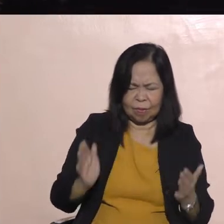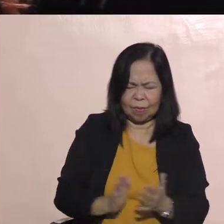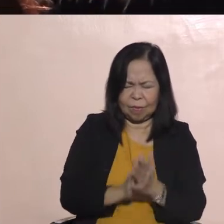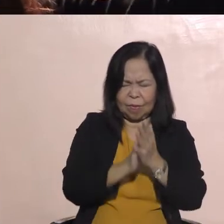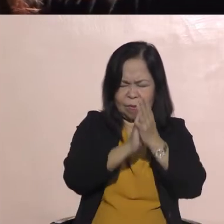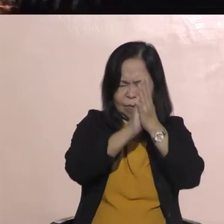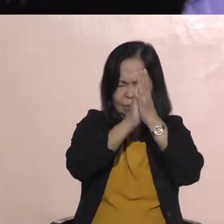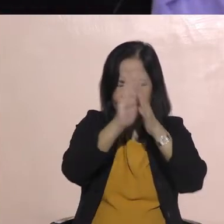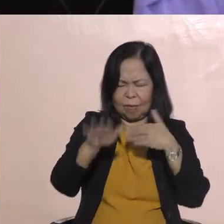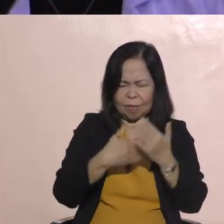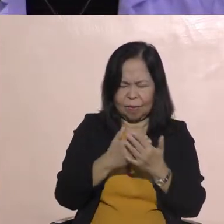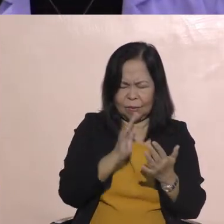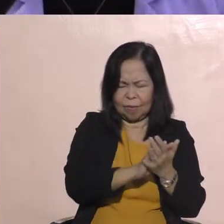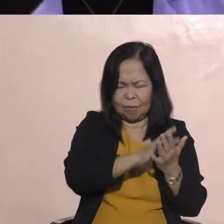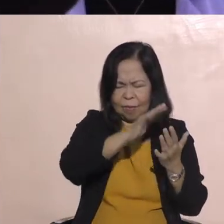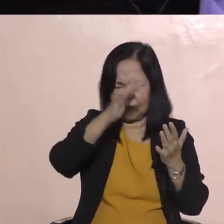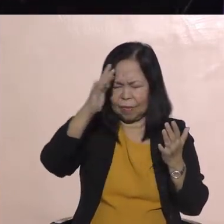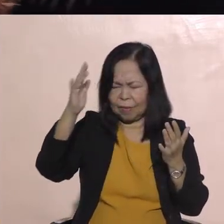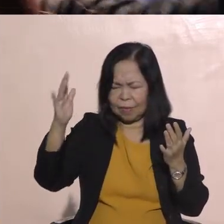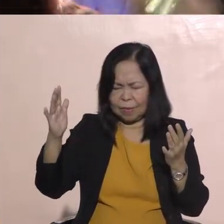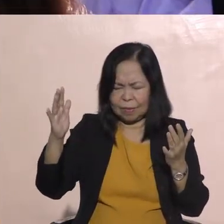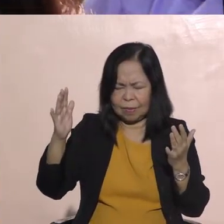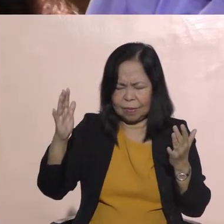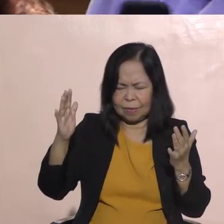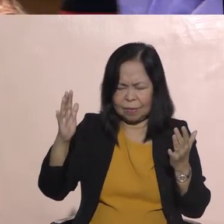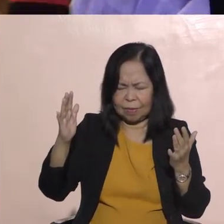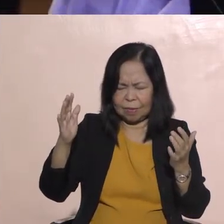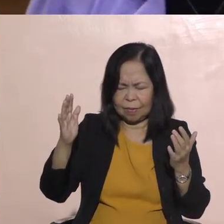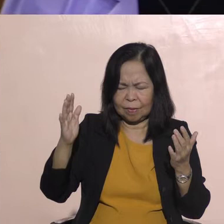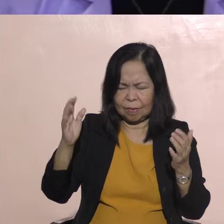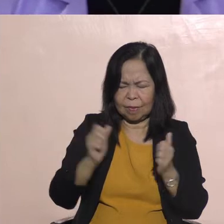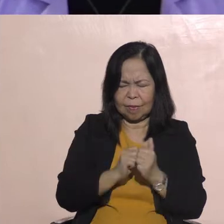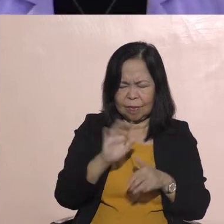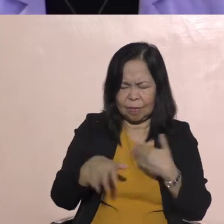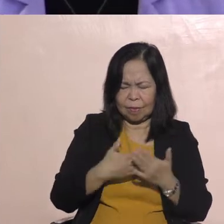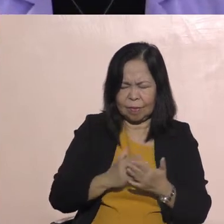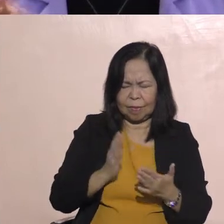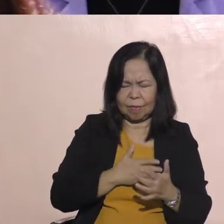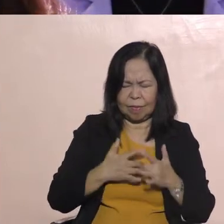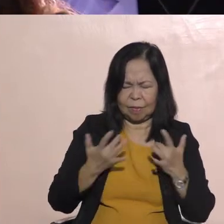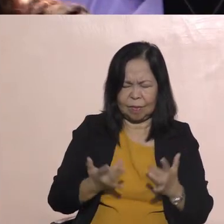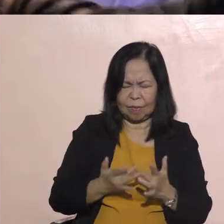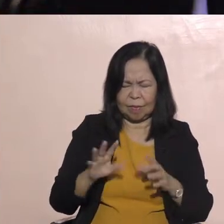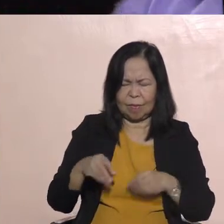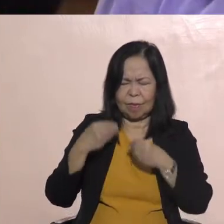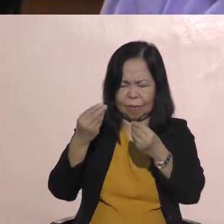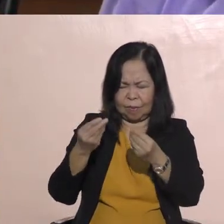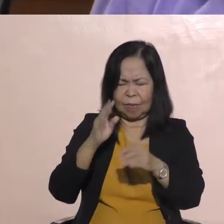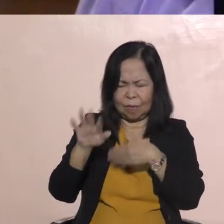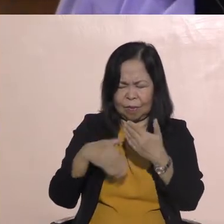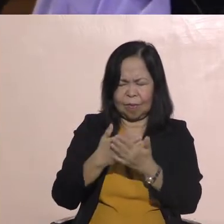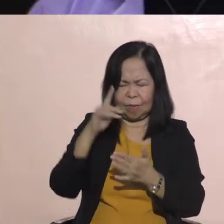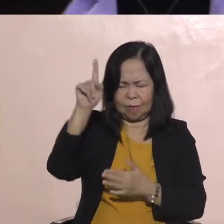praises, all the glory, O God, with all our heart, we bring back them all